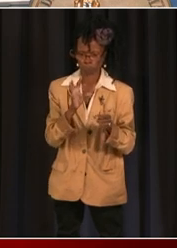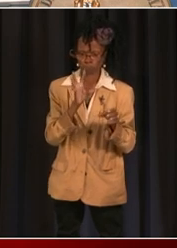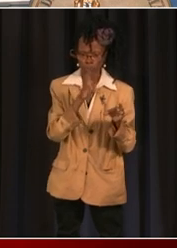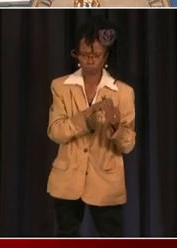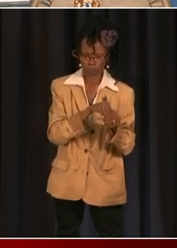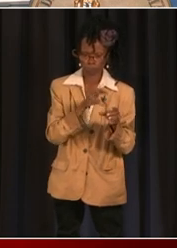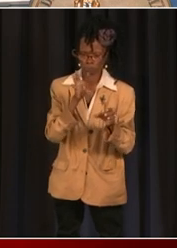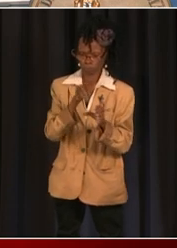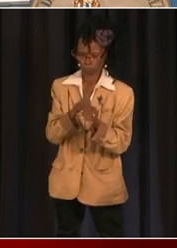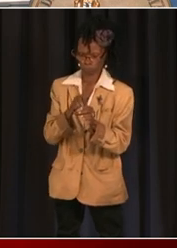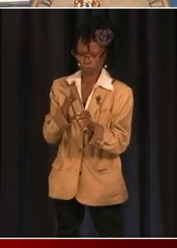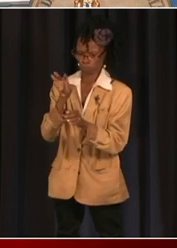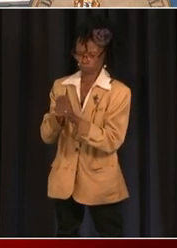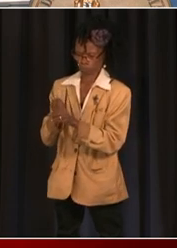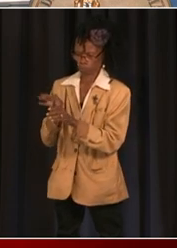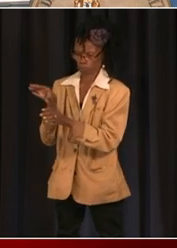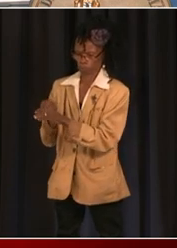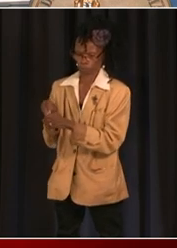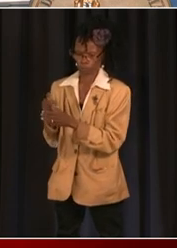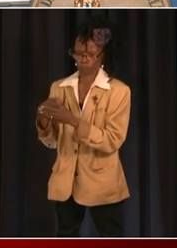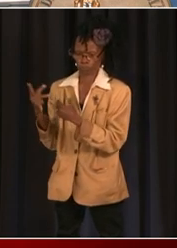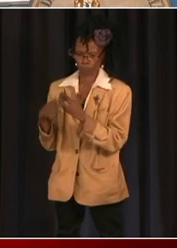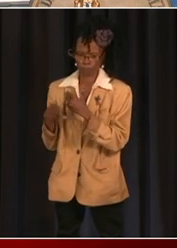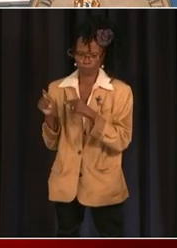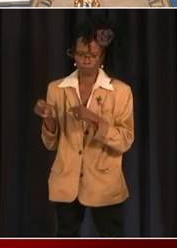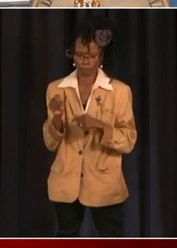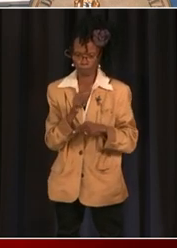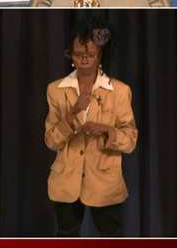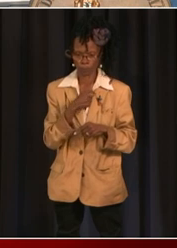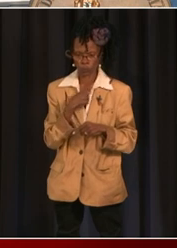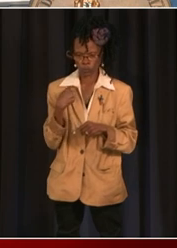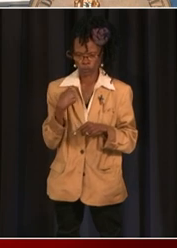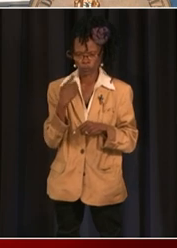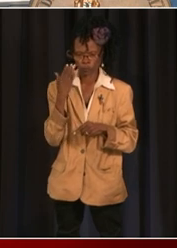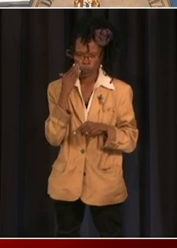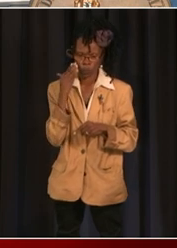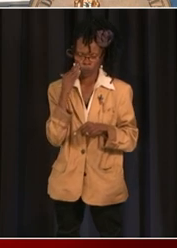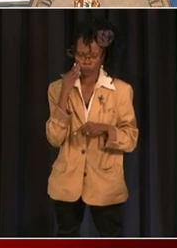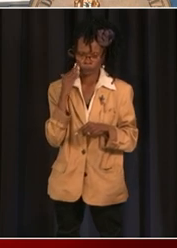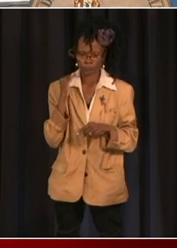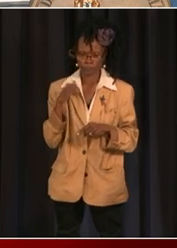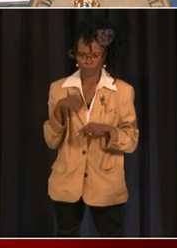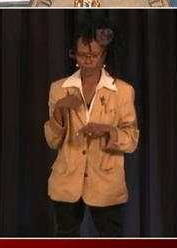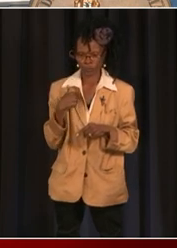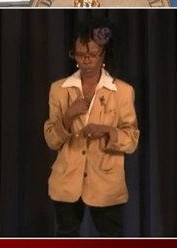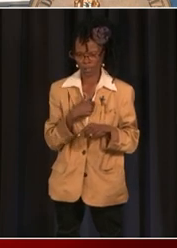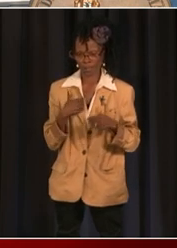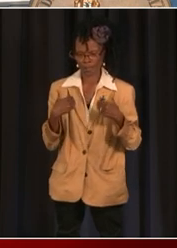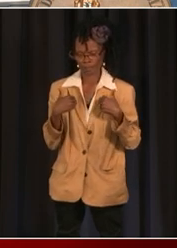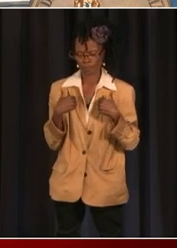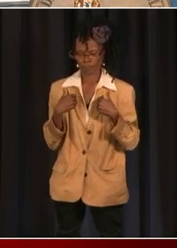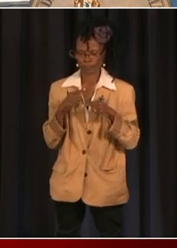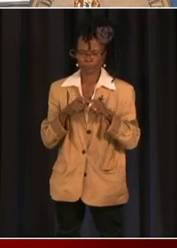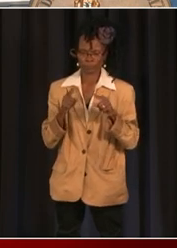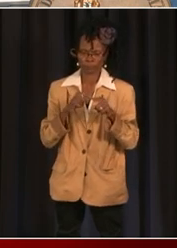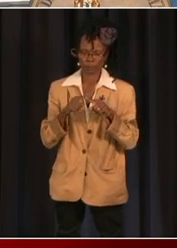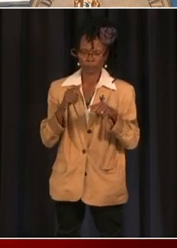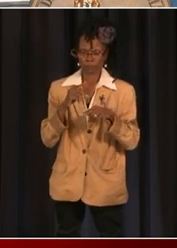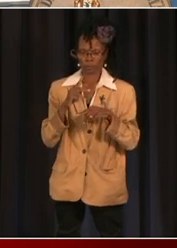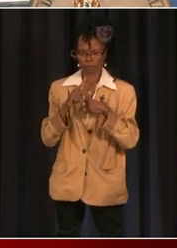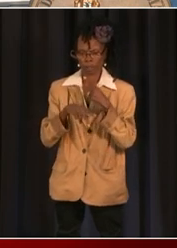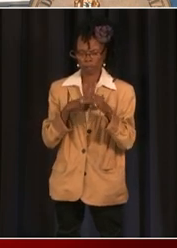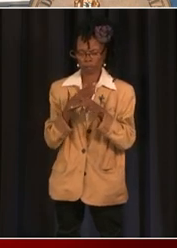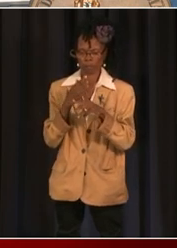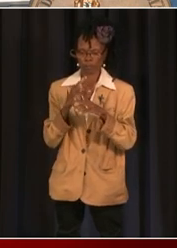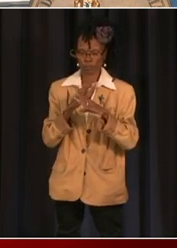Program. So we know that we have put in place the types of layered protections that